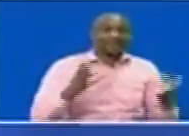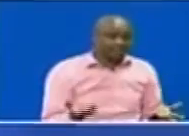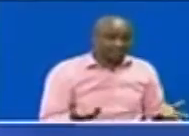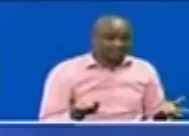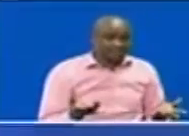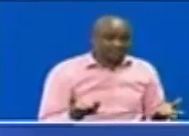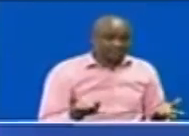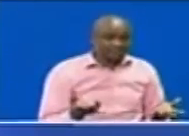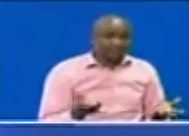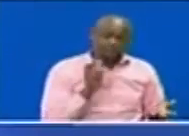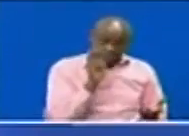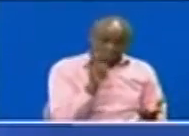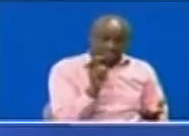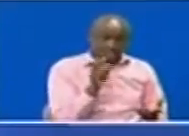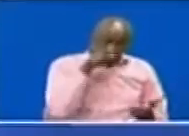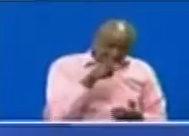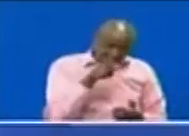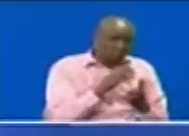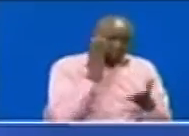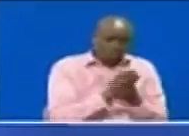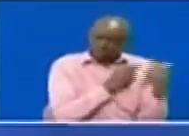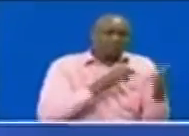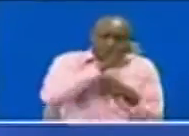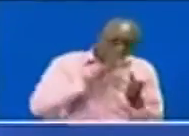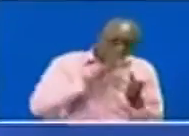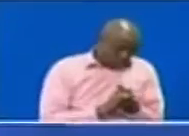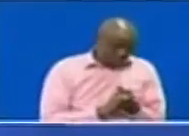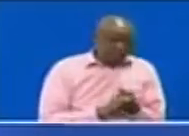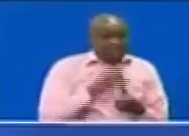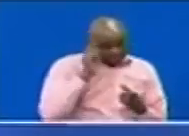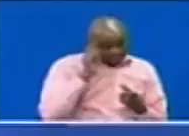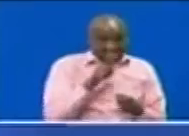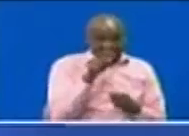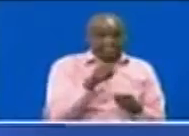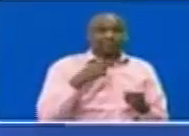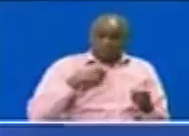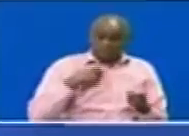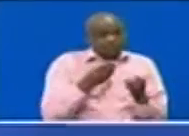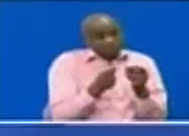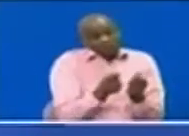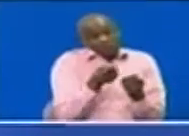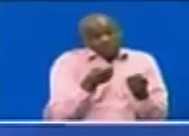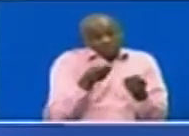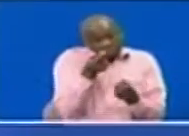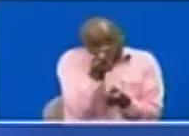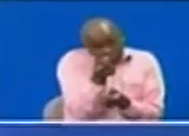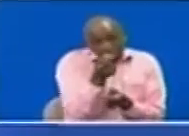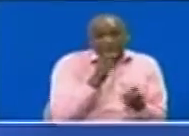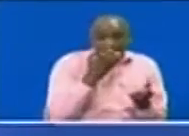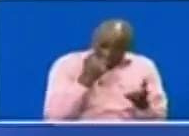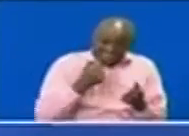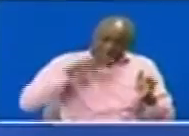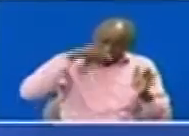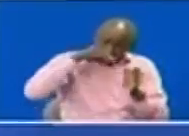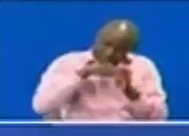other such as thing. So the indictment is actually quite big. Mm-hmm. And we might be dealing with these issues superficially. We need to deal with the